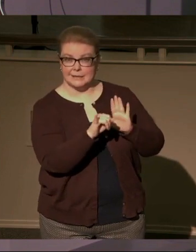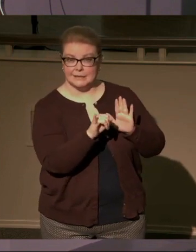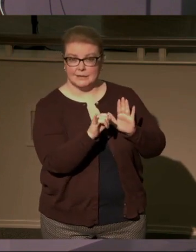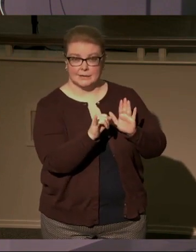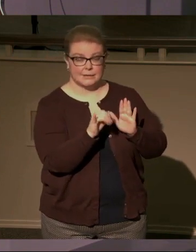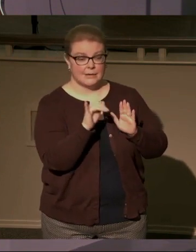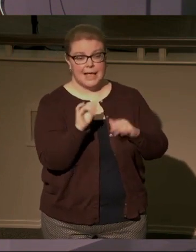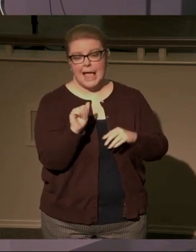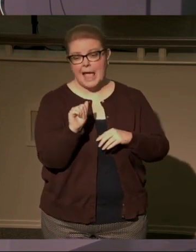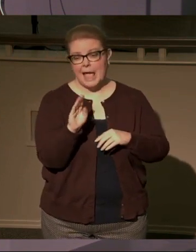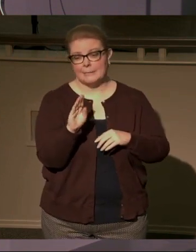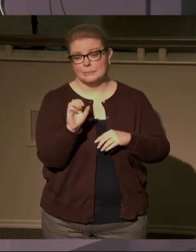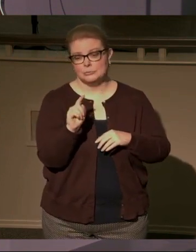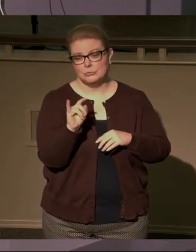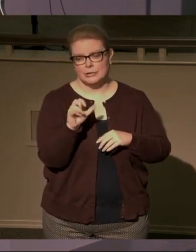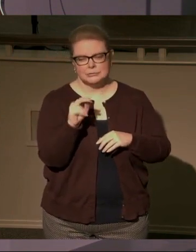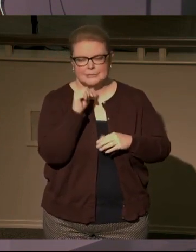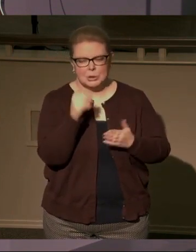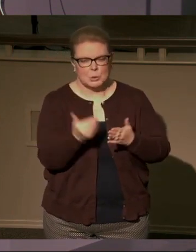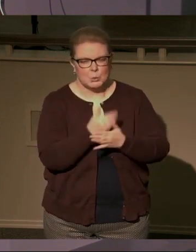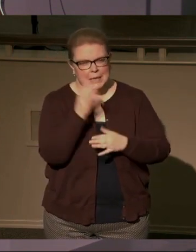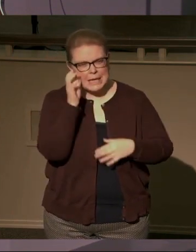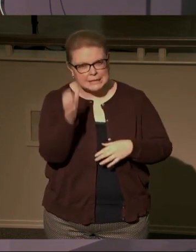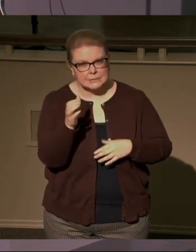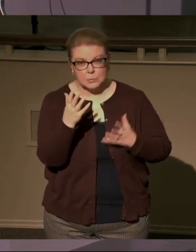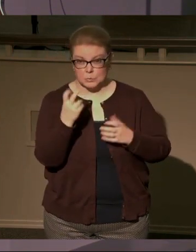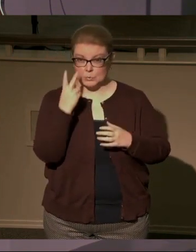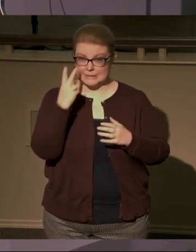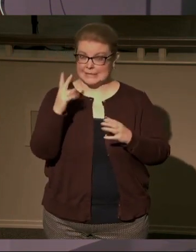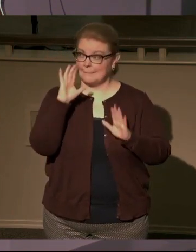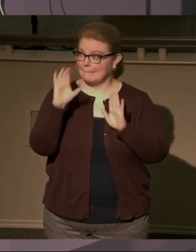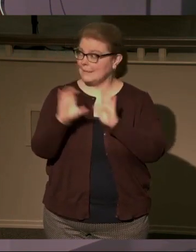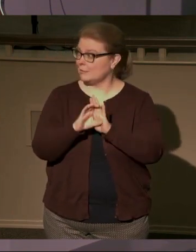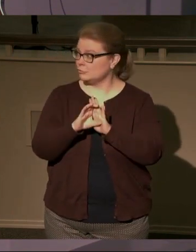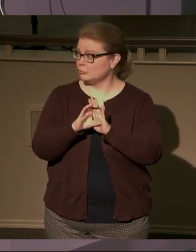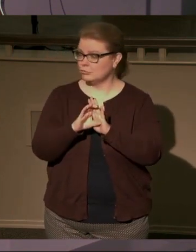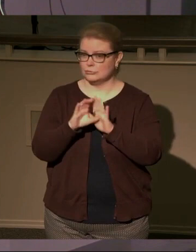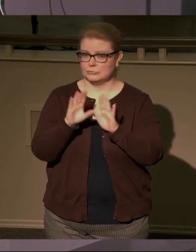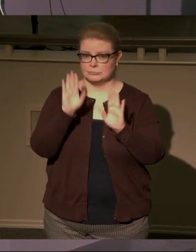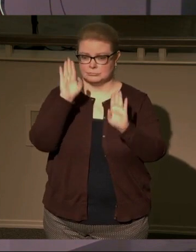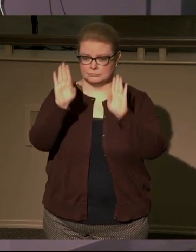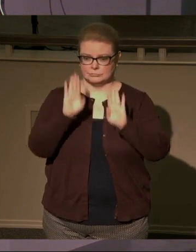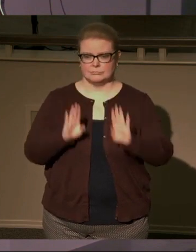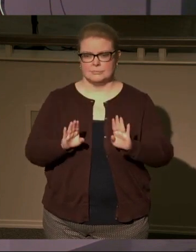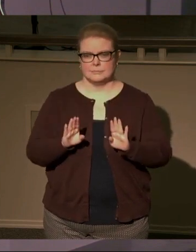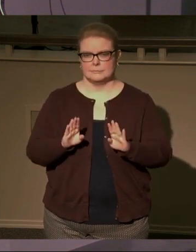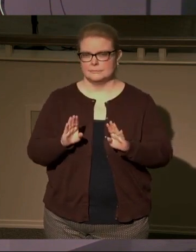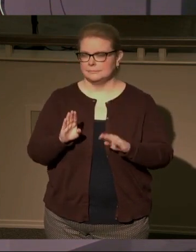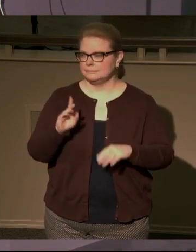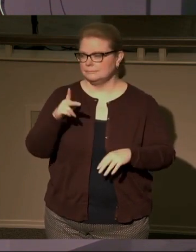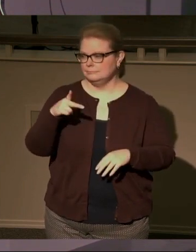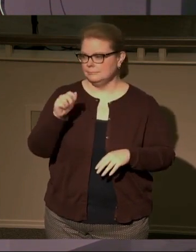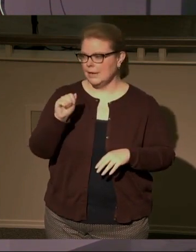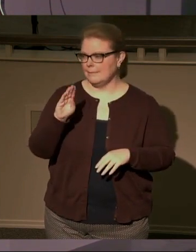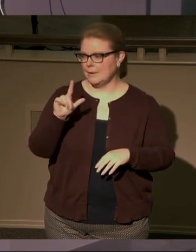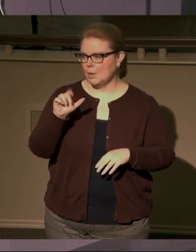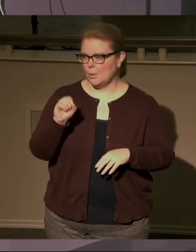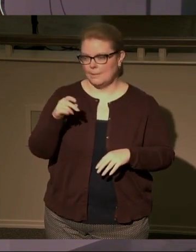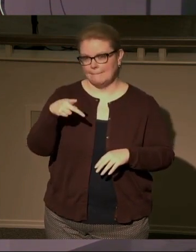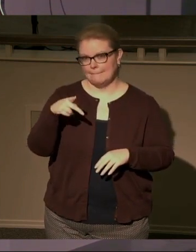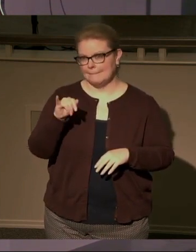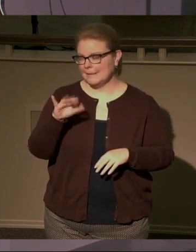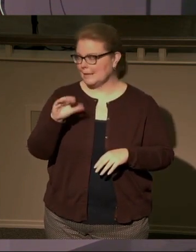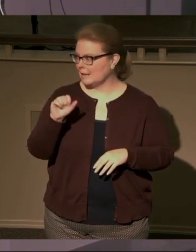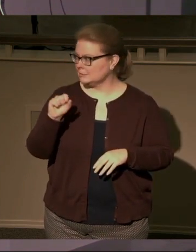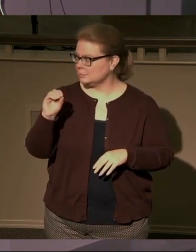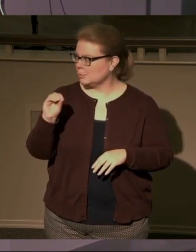nothing new. In fact, I want you to see a collection of pictures that are by Pablo Picasso. So some of you,